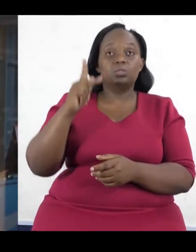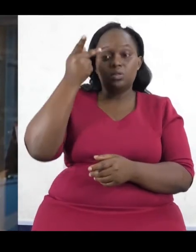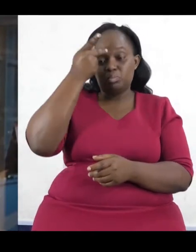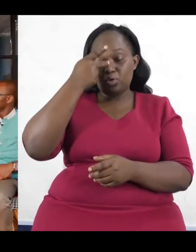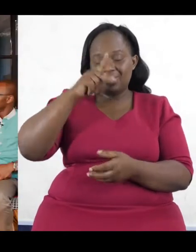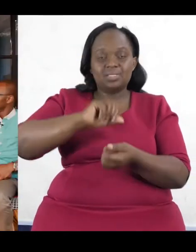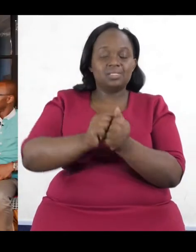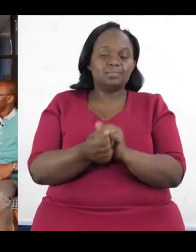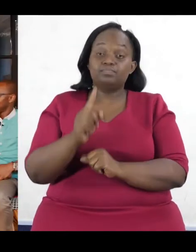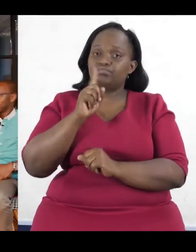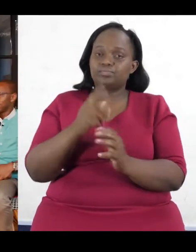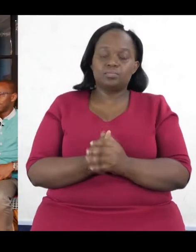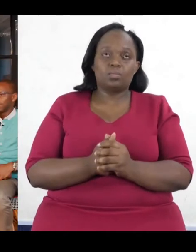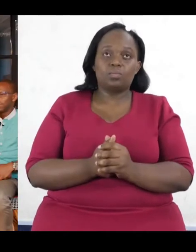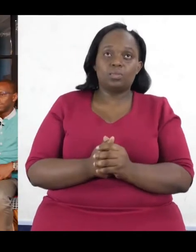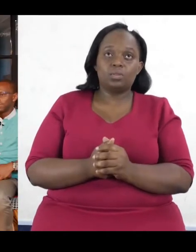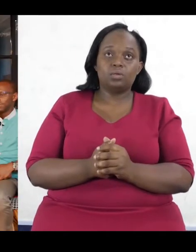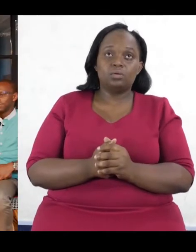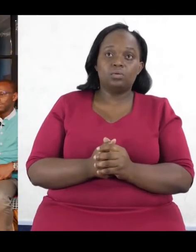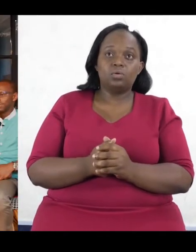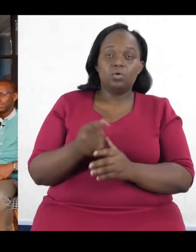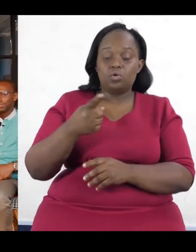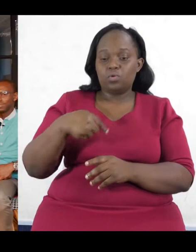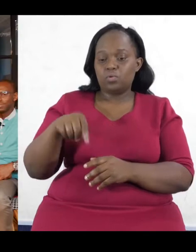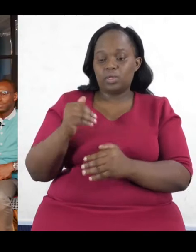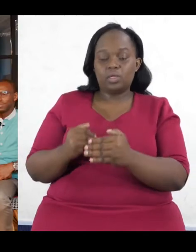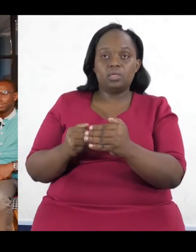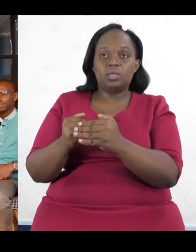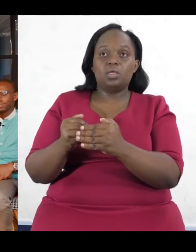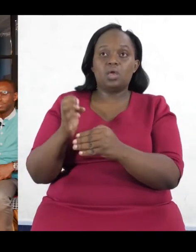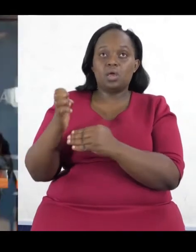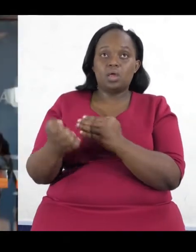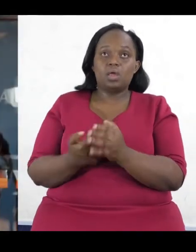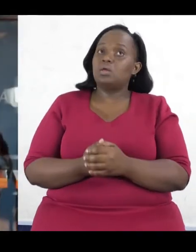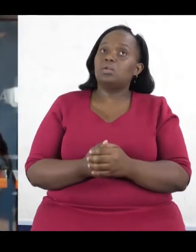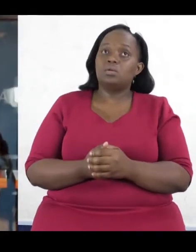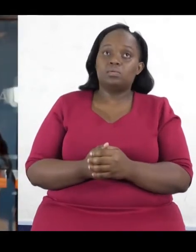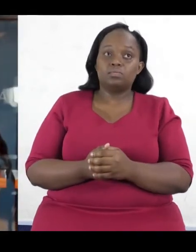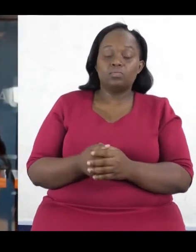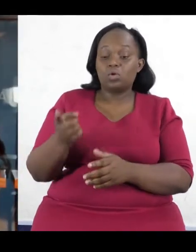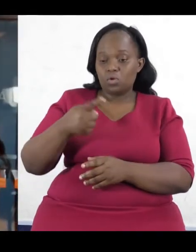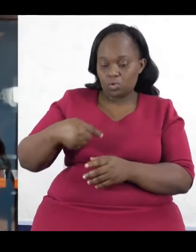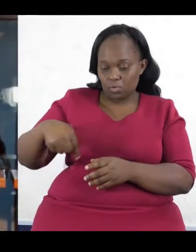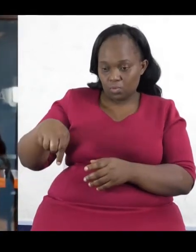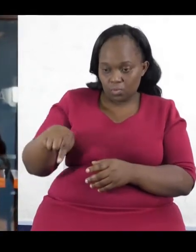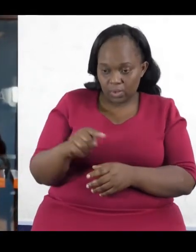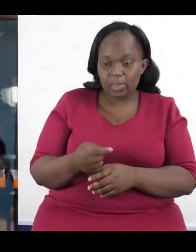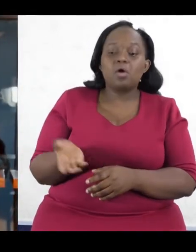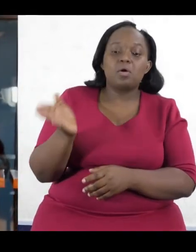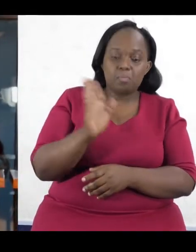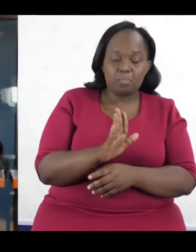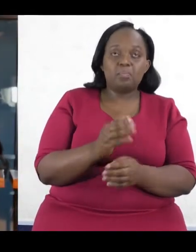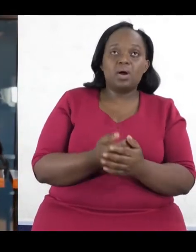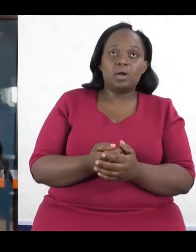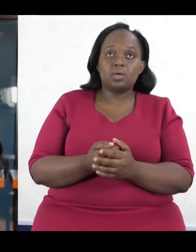Yeah. So we are coming towards the end of this session, and we will do this session a lot of